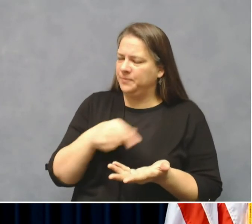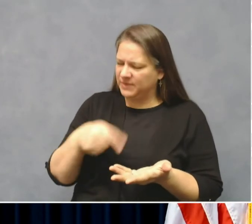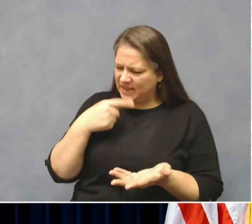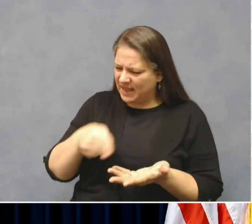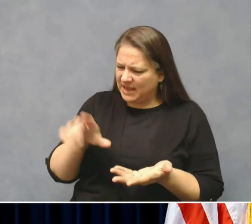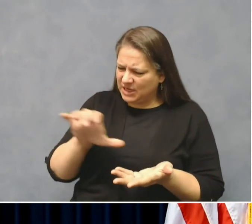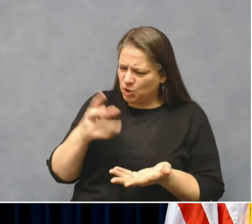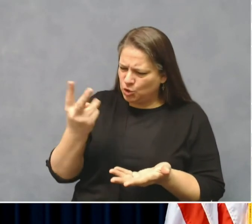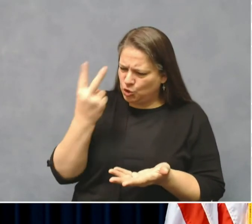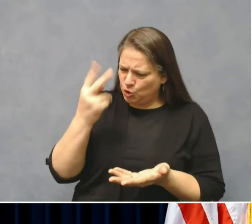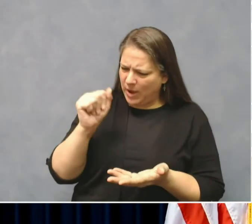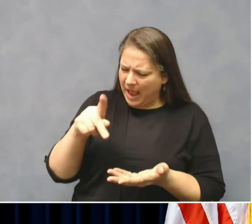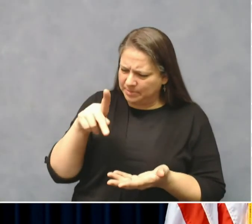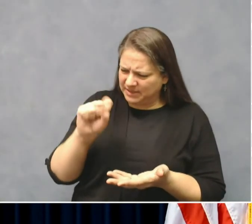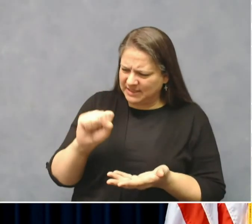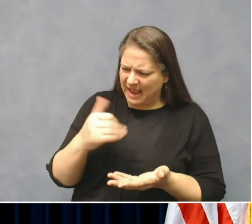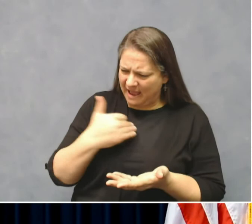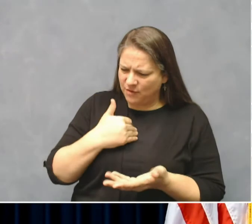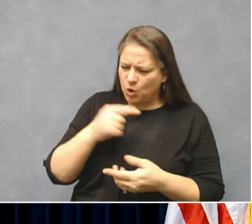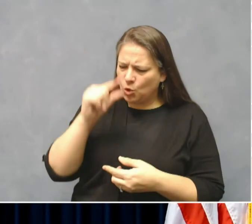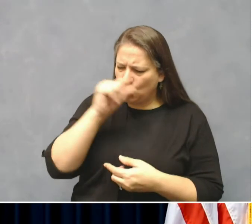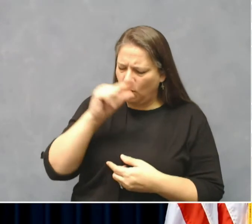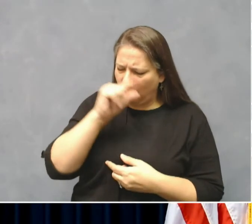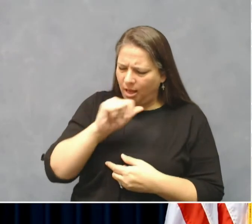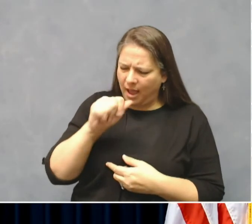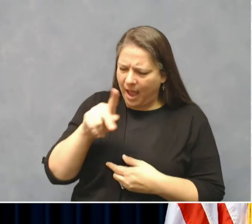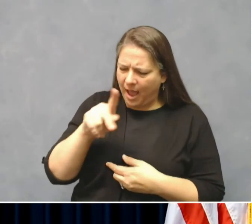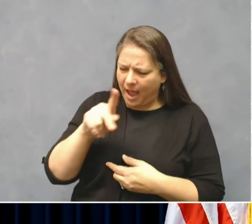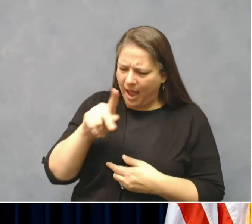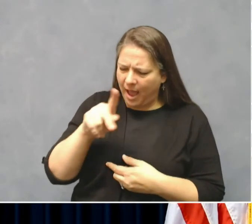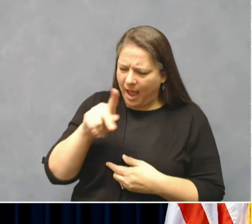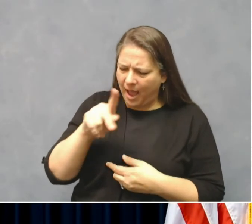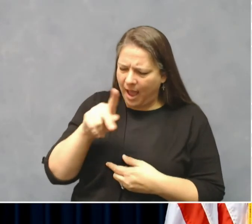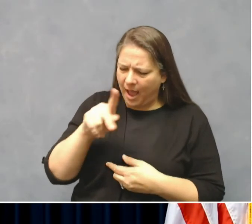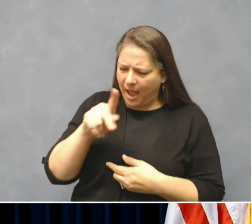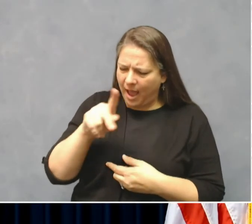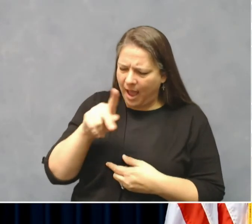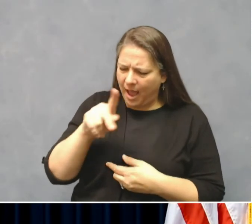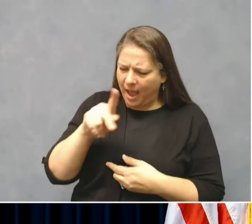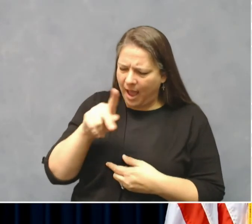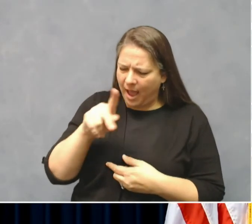one of which is the Google app. They may be reviewing different apps.